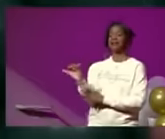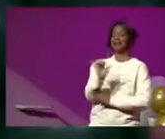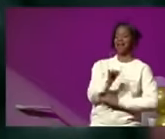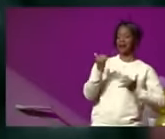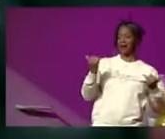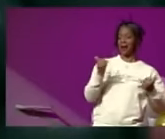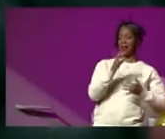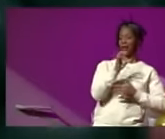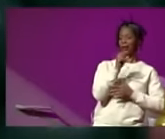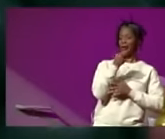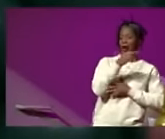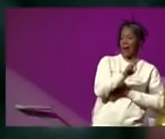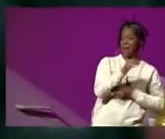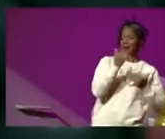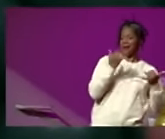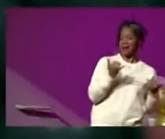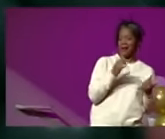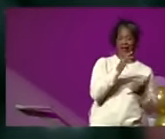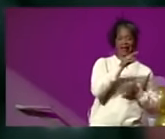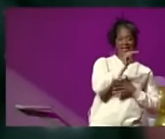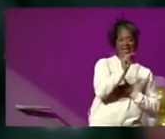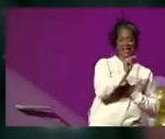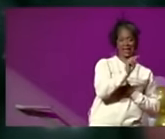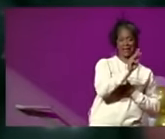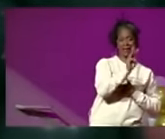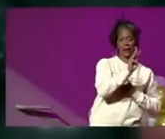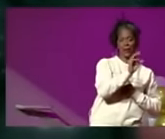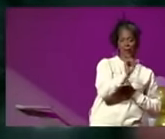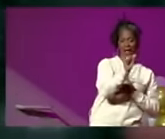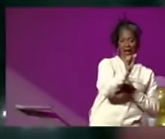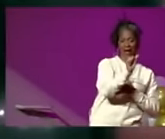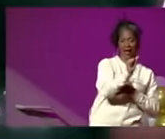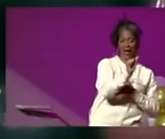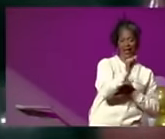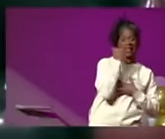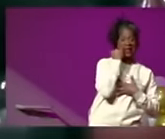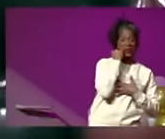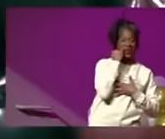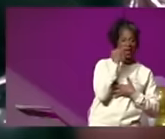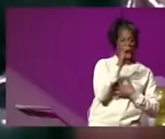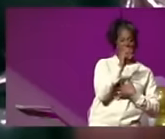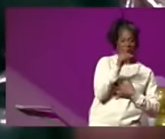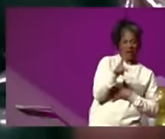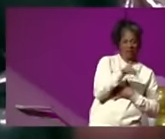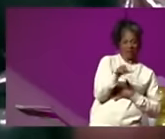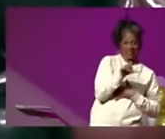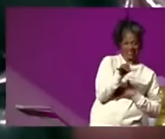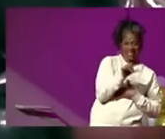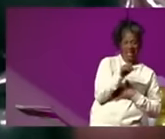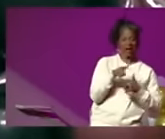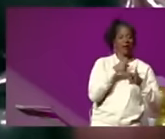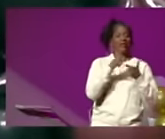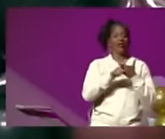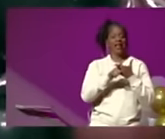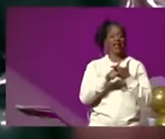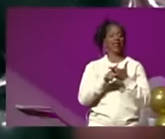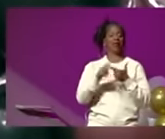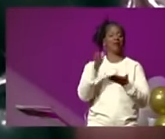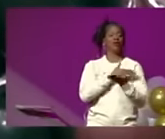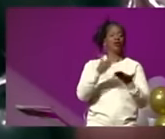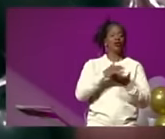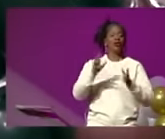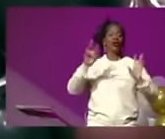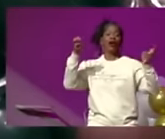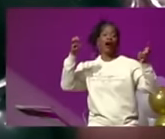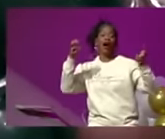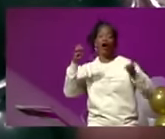was rapping in the days of Jesus, they'd have dropped an album, and the album would have been called Straight Out